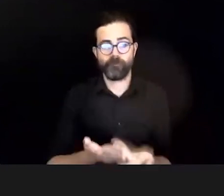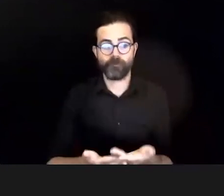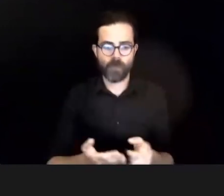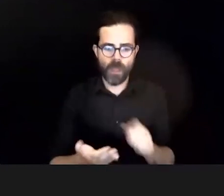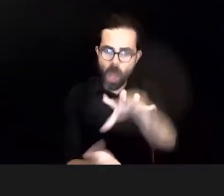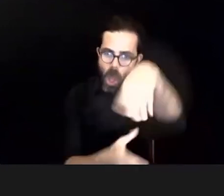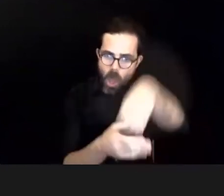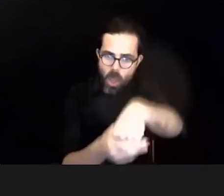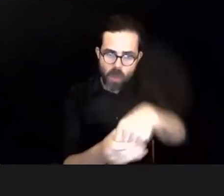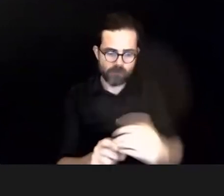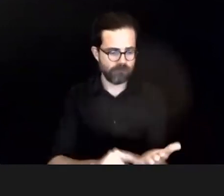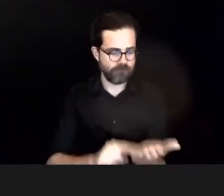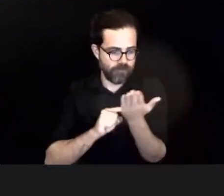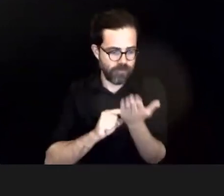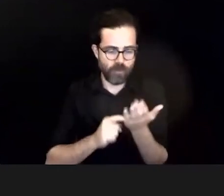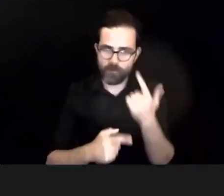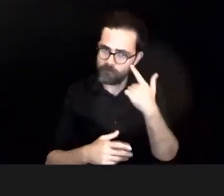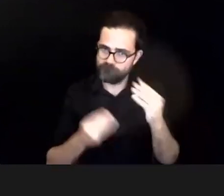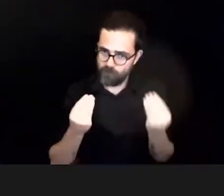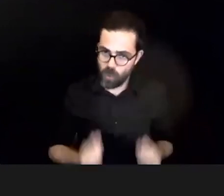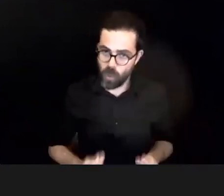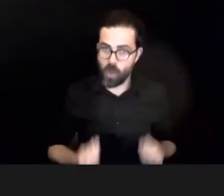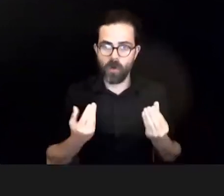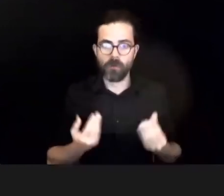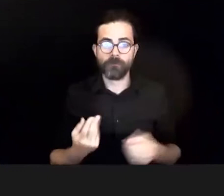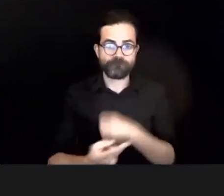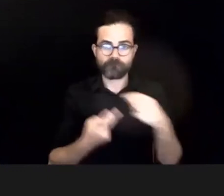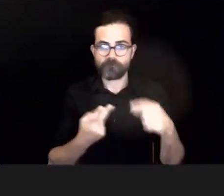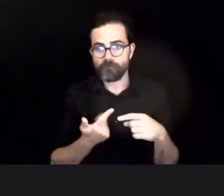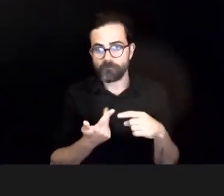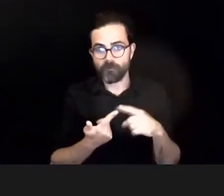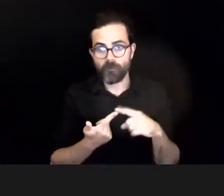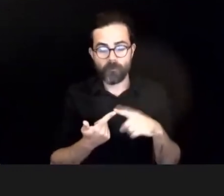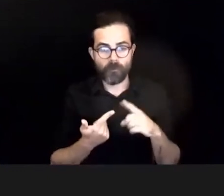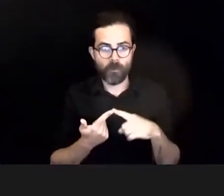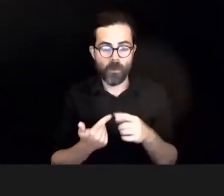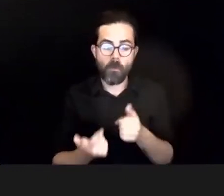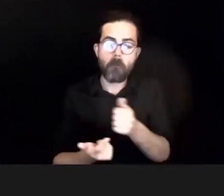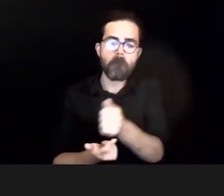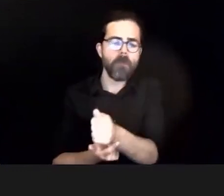Second one, buttons must be easily identifiable by touch.